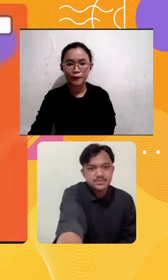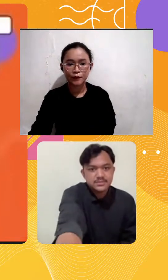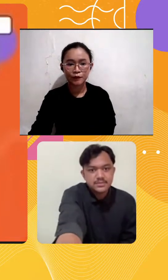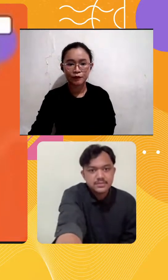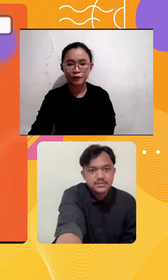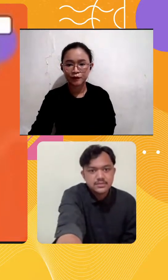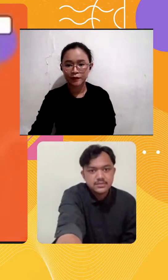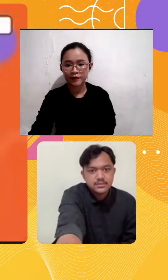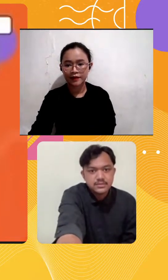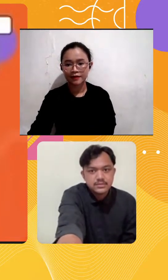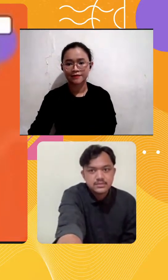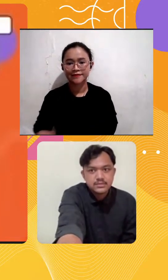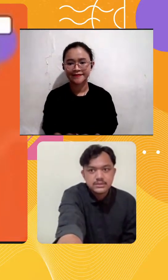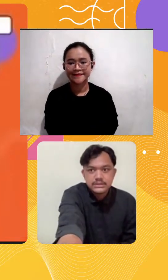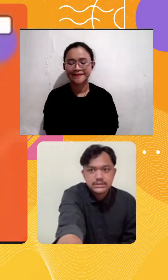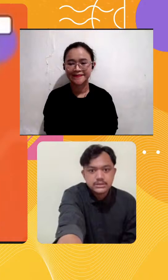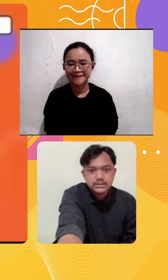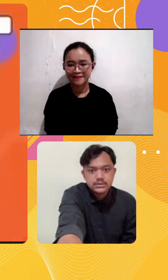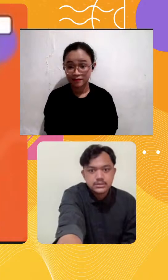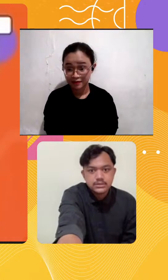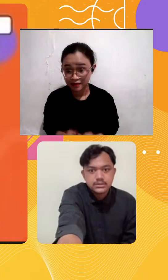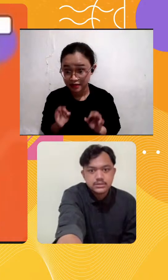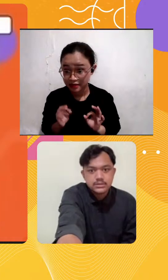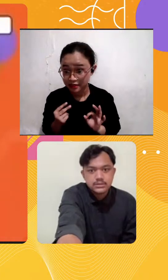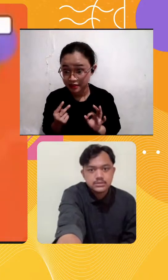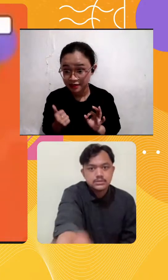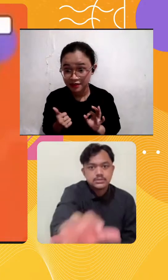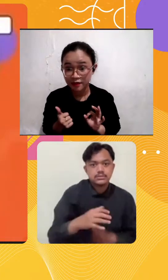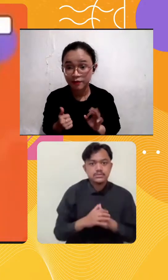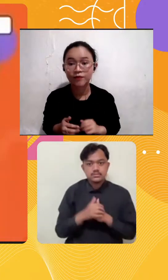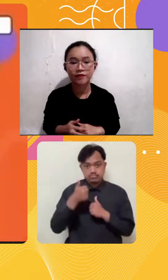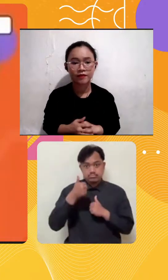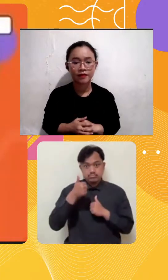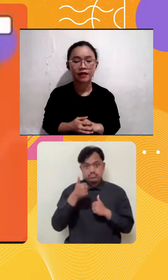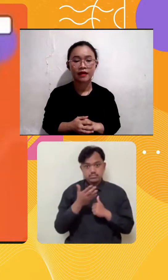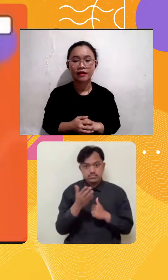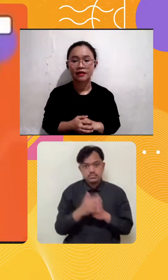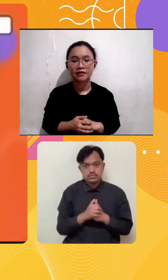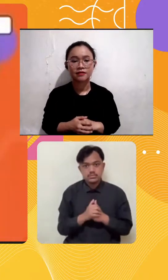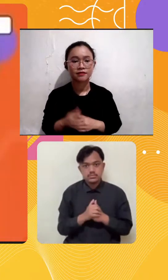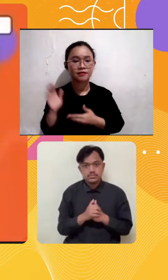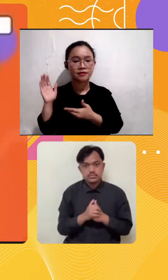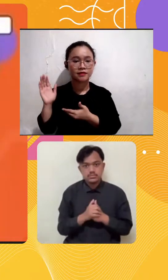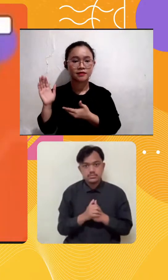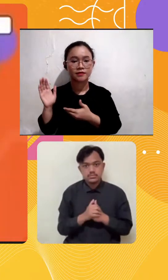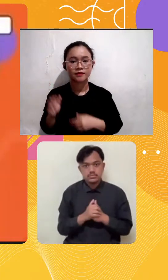Okay, so content quality assurance checklist, and